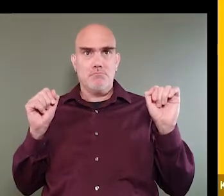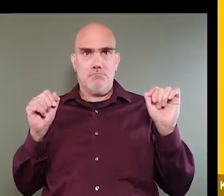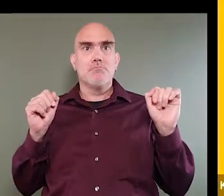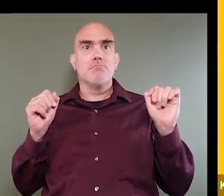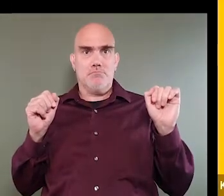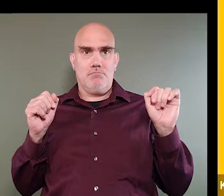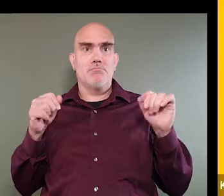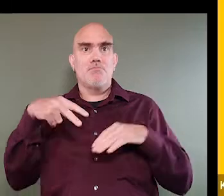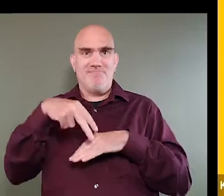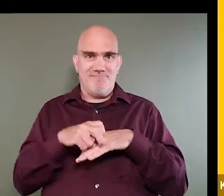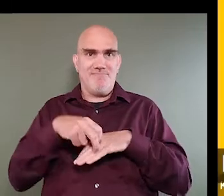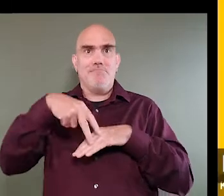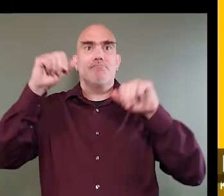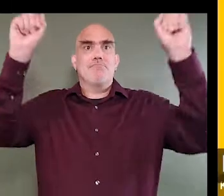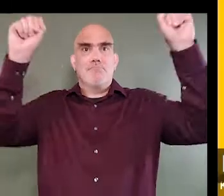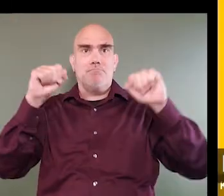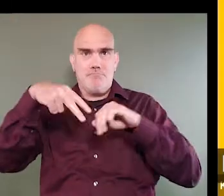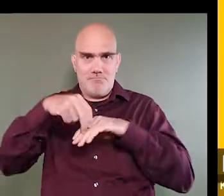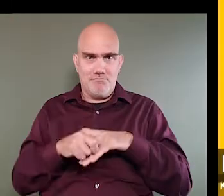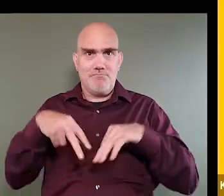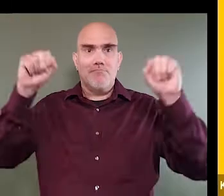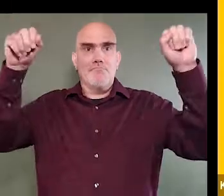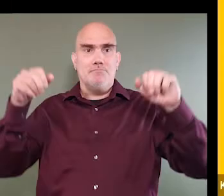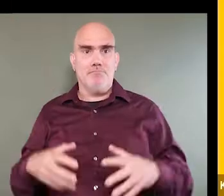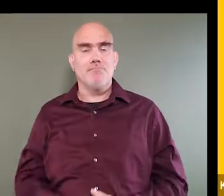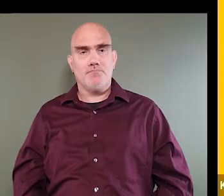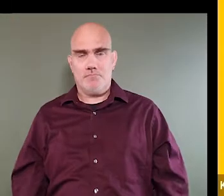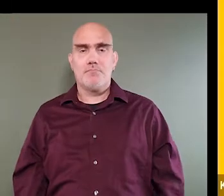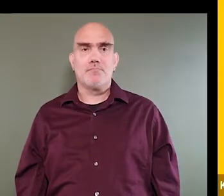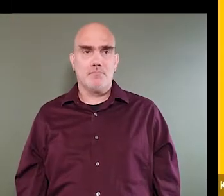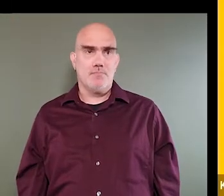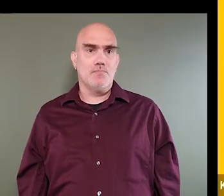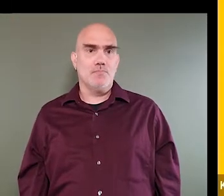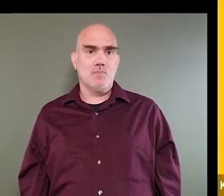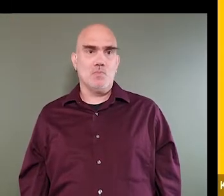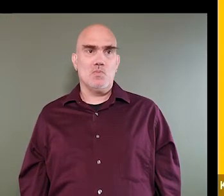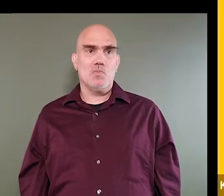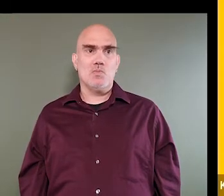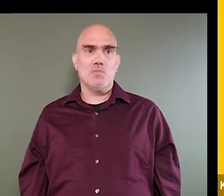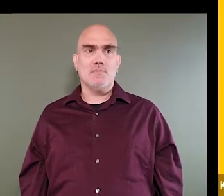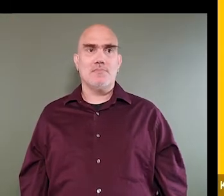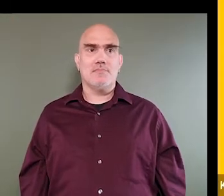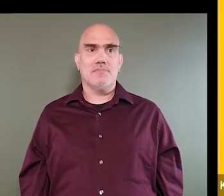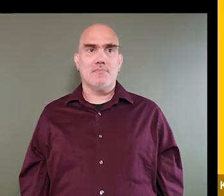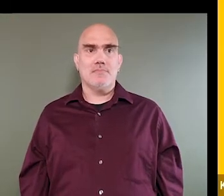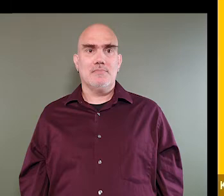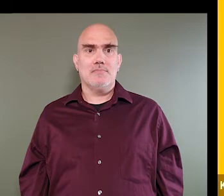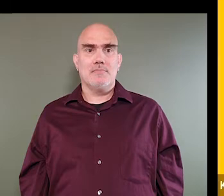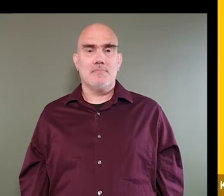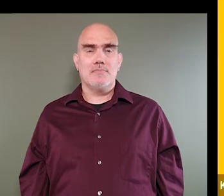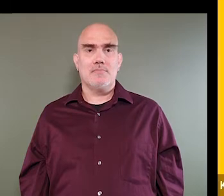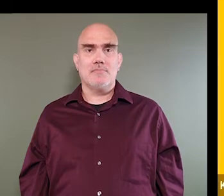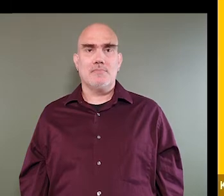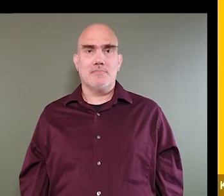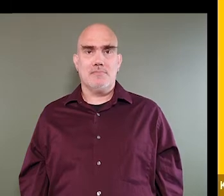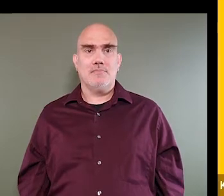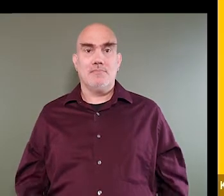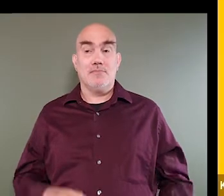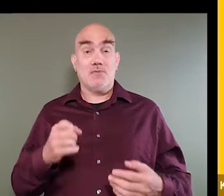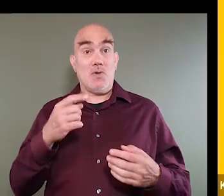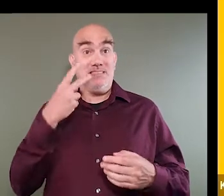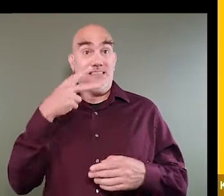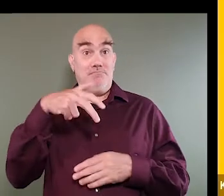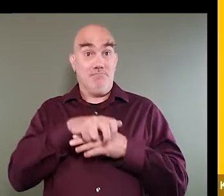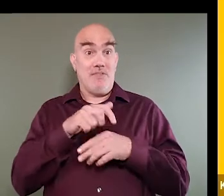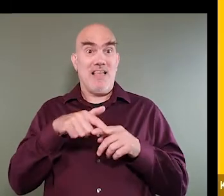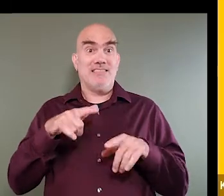press. So as you can see, he's still pushing back through his hips as he takes that seat. And then he stands up. And at the same time, while he's standing up, he's pushing